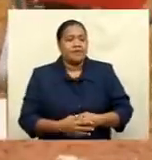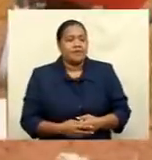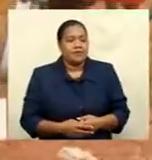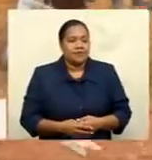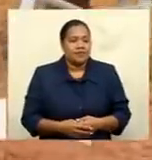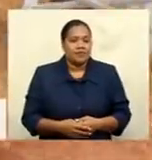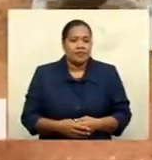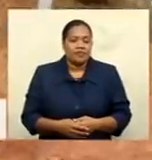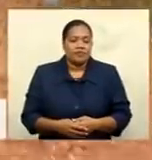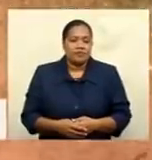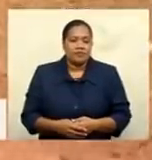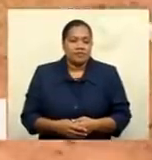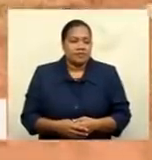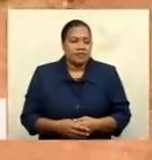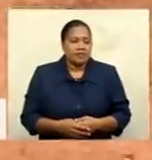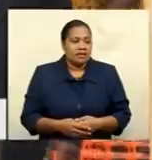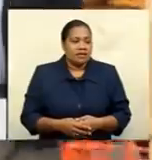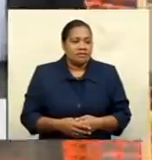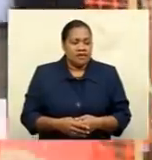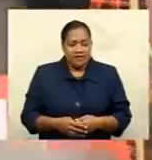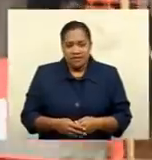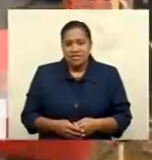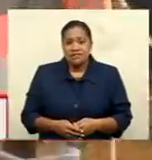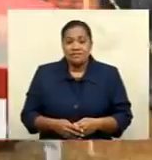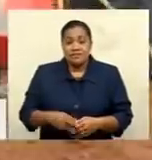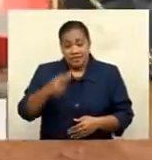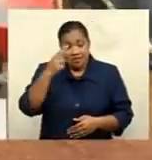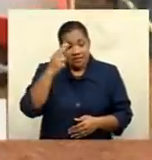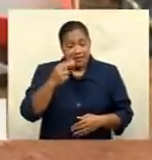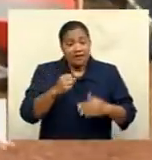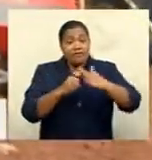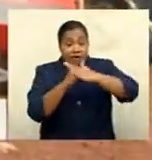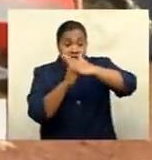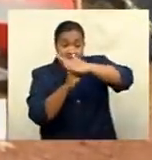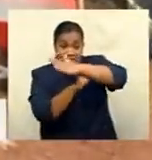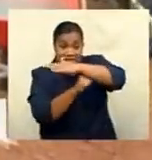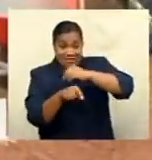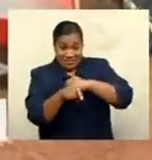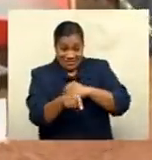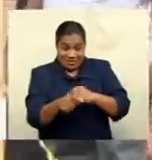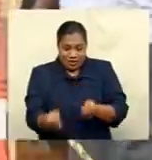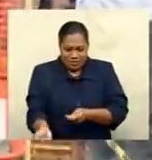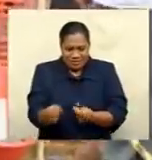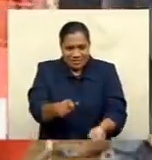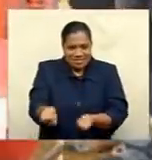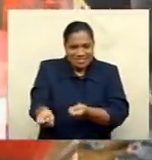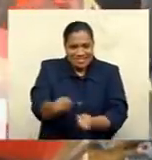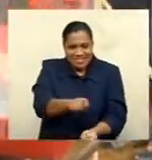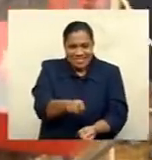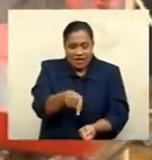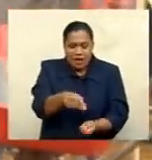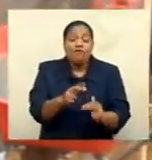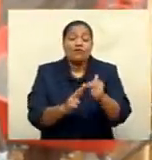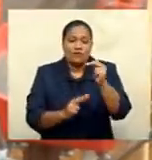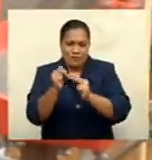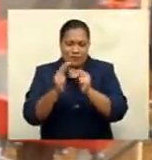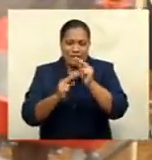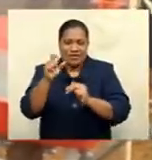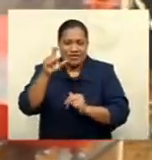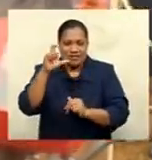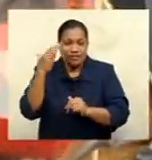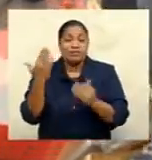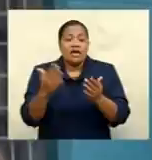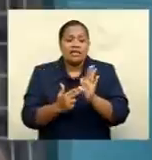Laying foundation for what will be the first permanent built classrooms for Tropical Cyclone Yasa rehabilitation in the